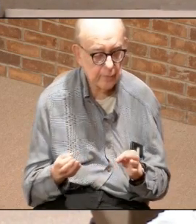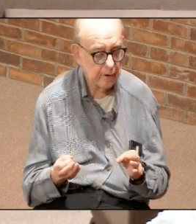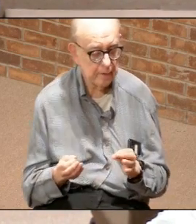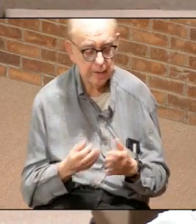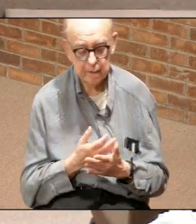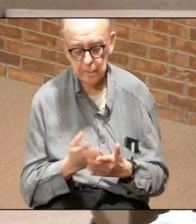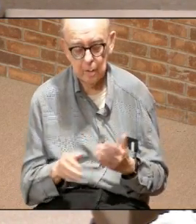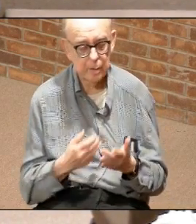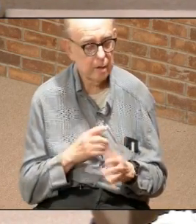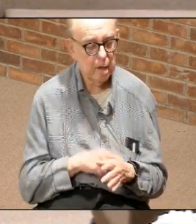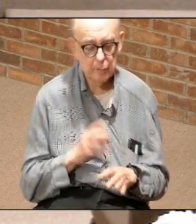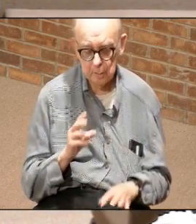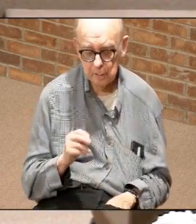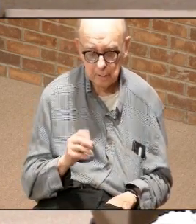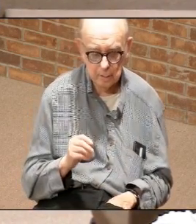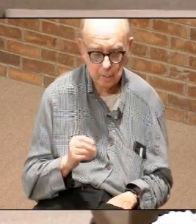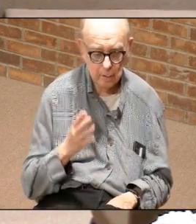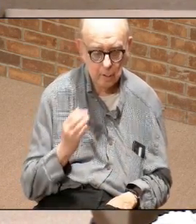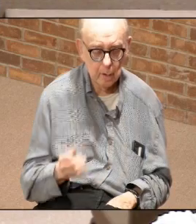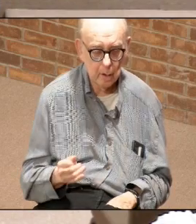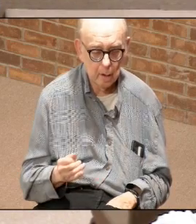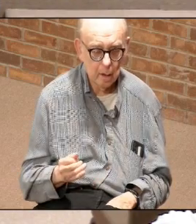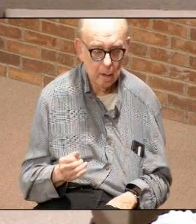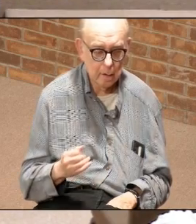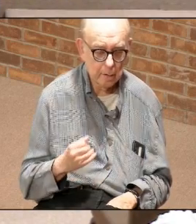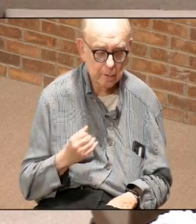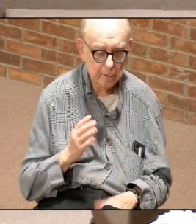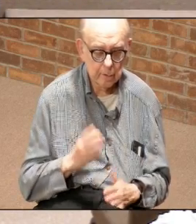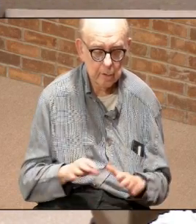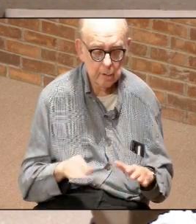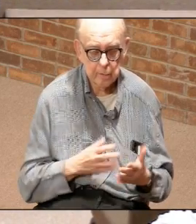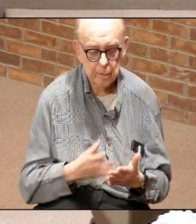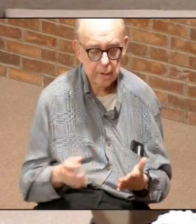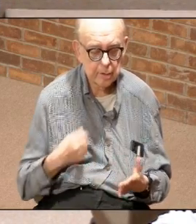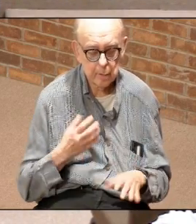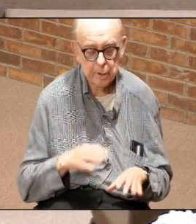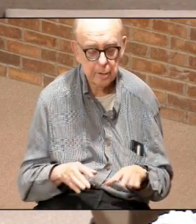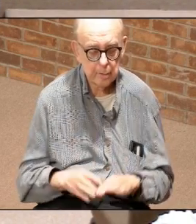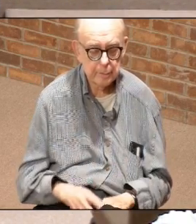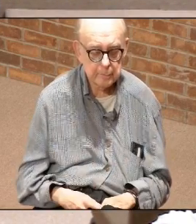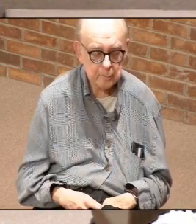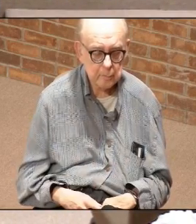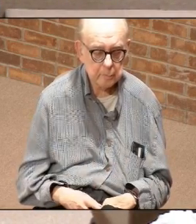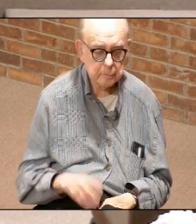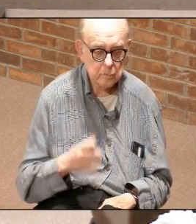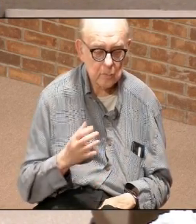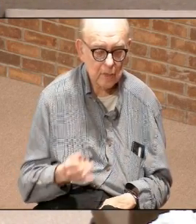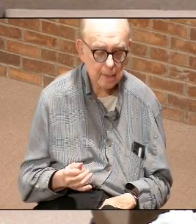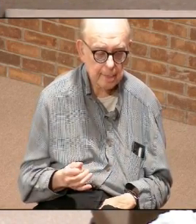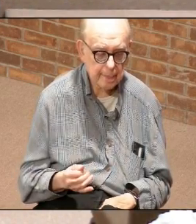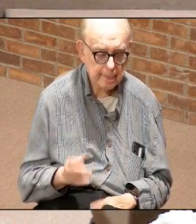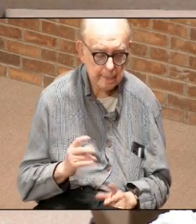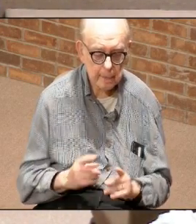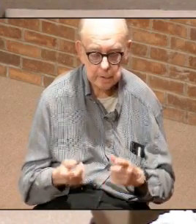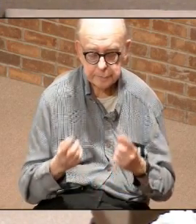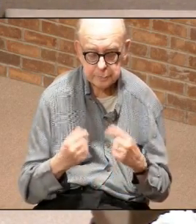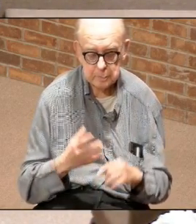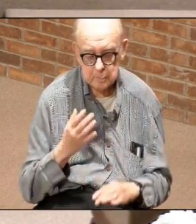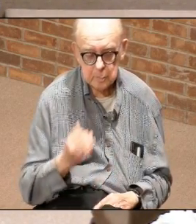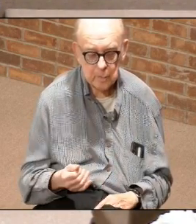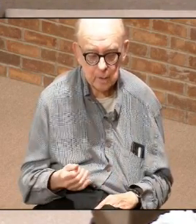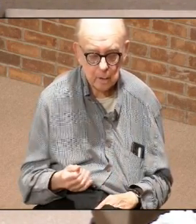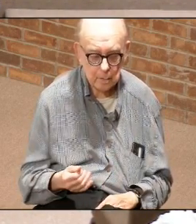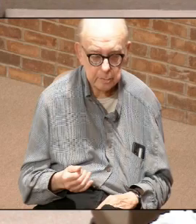the time. That's why we quit doing some of the things that we do. Because people are coming